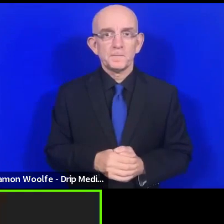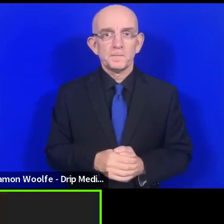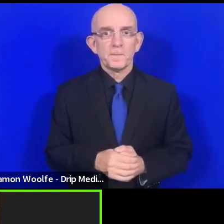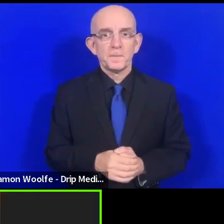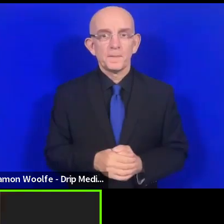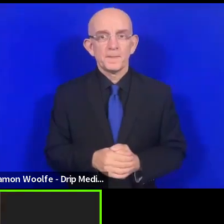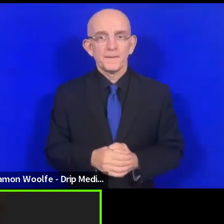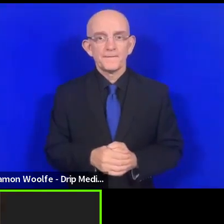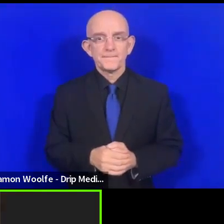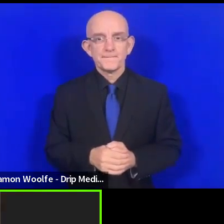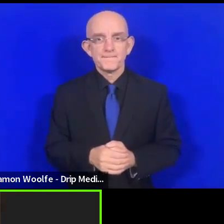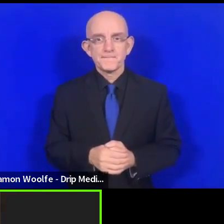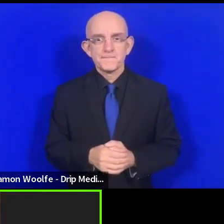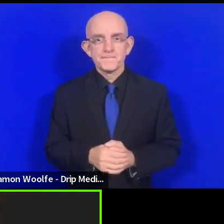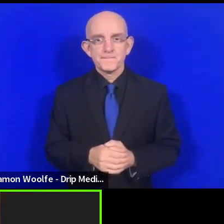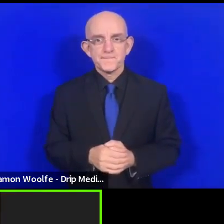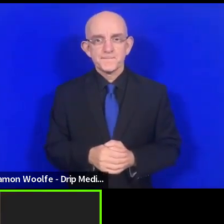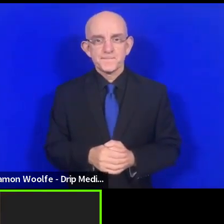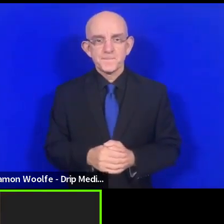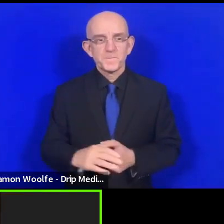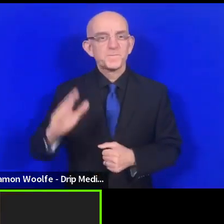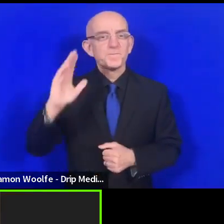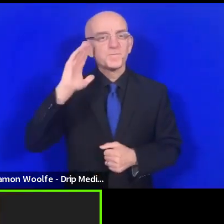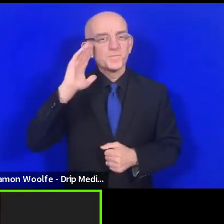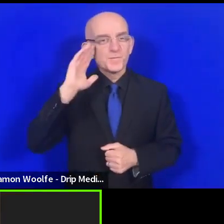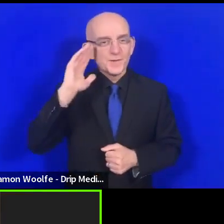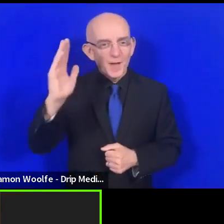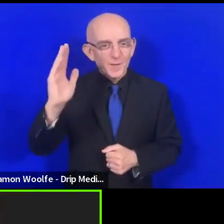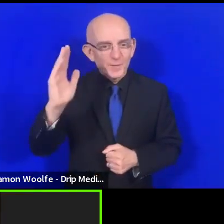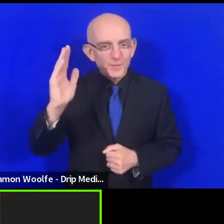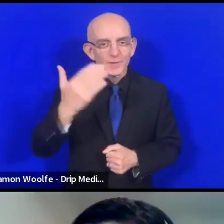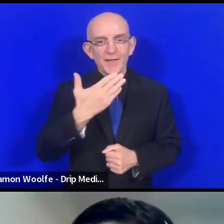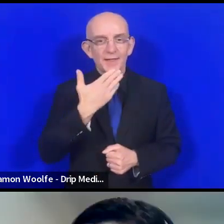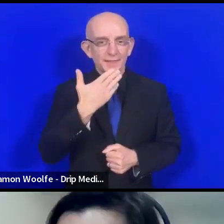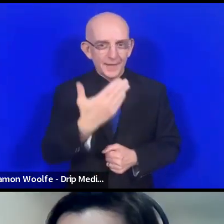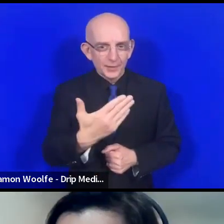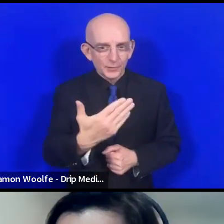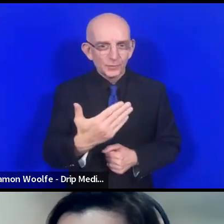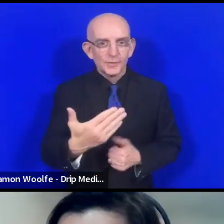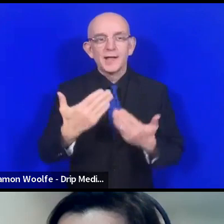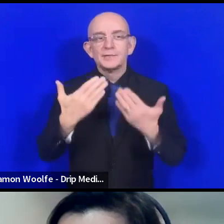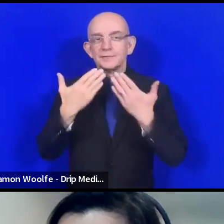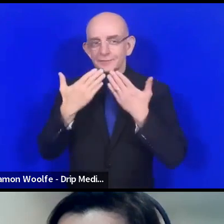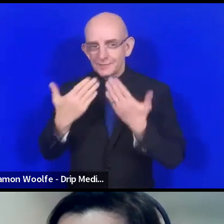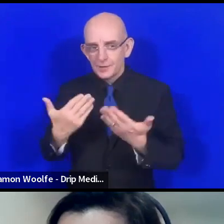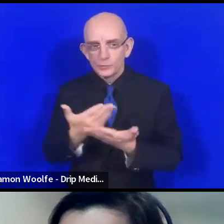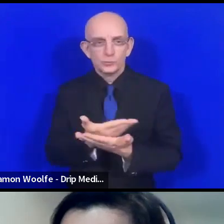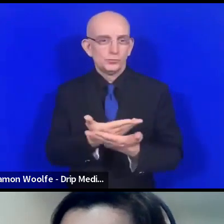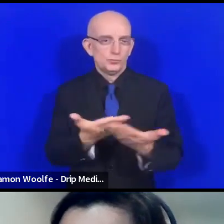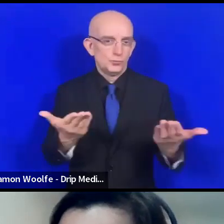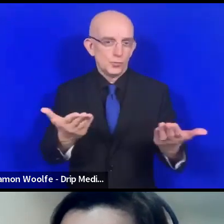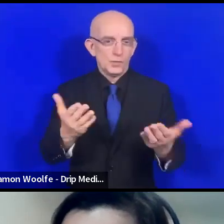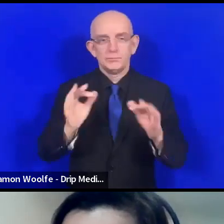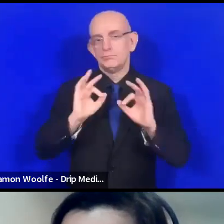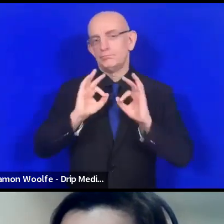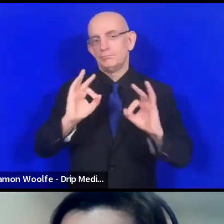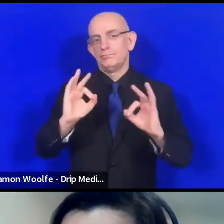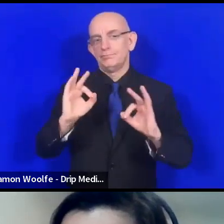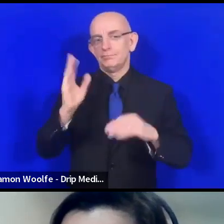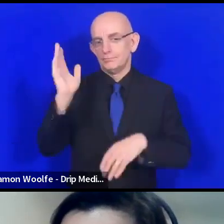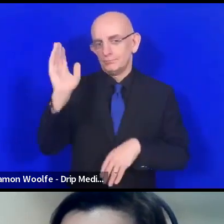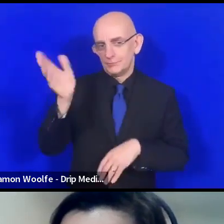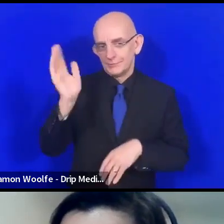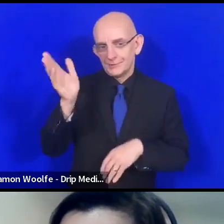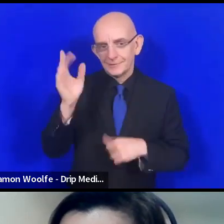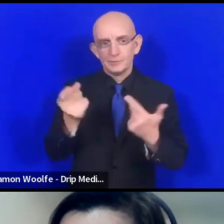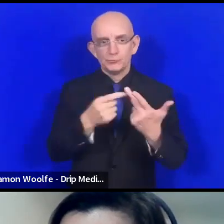Thank you, Amanda. And thank you everyone for those wonderful presentations. I'm Alana Carvalho. I work at Women Enabled,